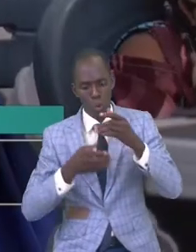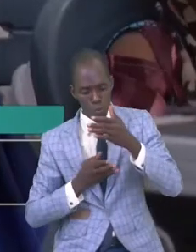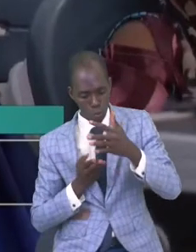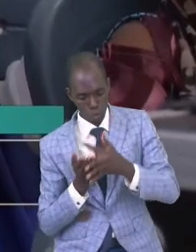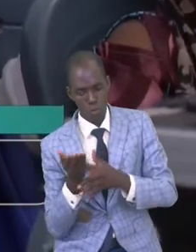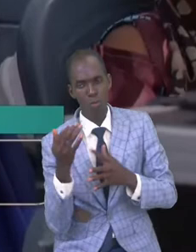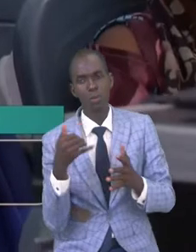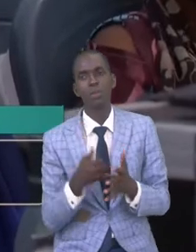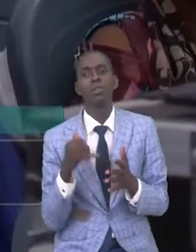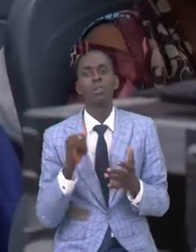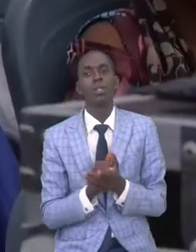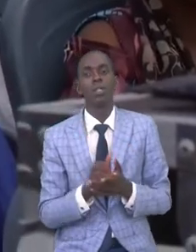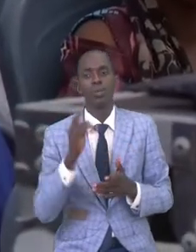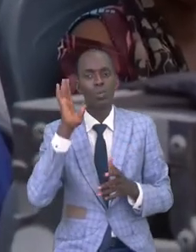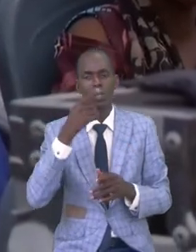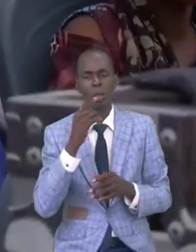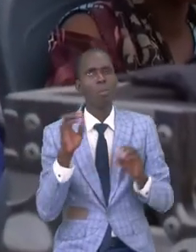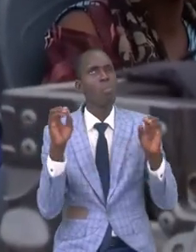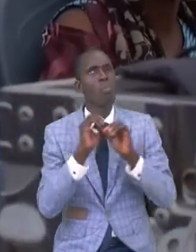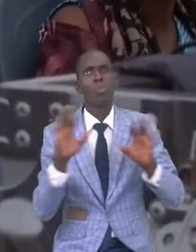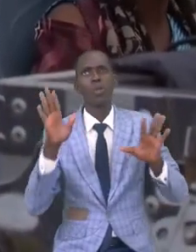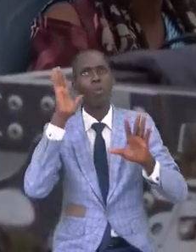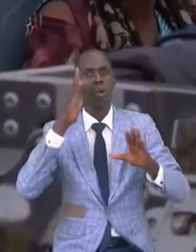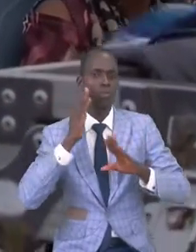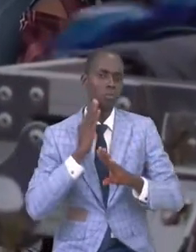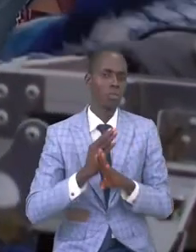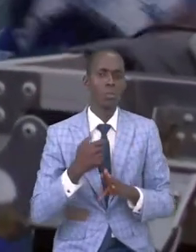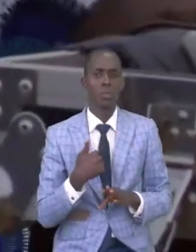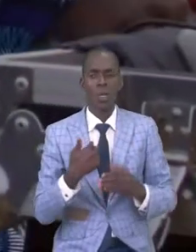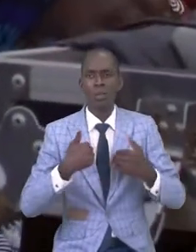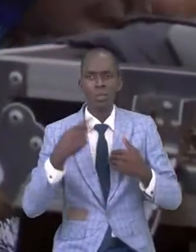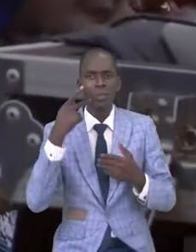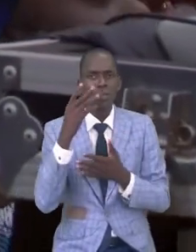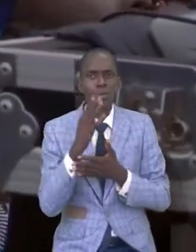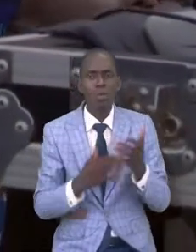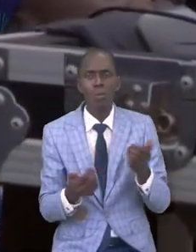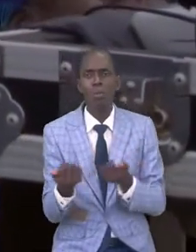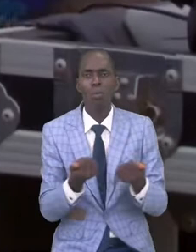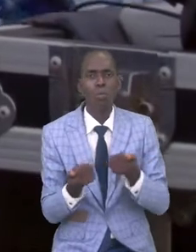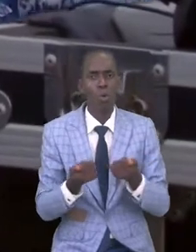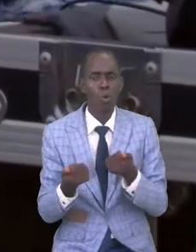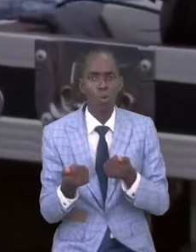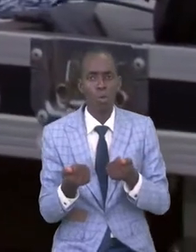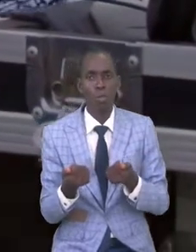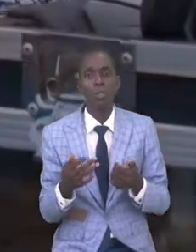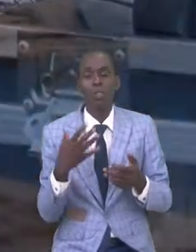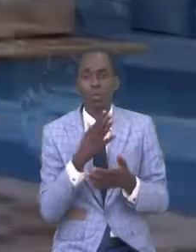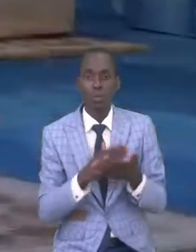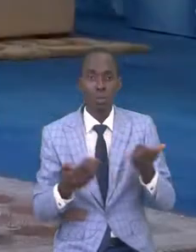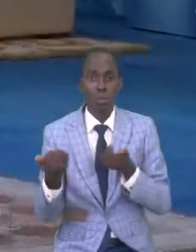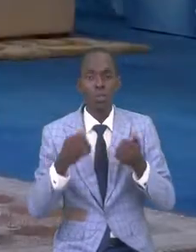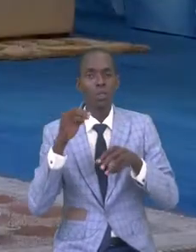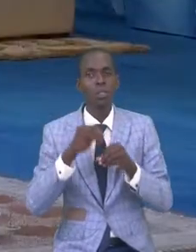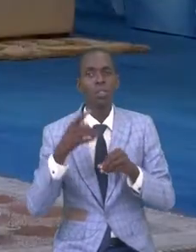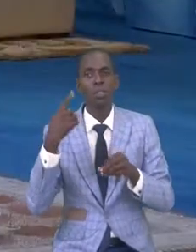nothing will hinder me. Have you seen some motorways that are built mostly overseas?